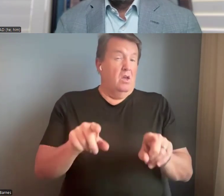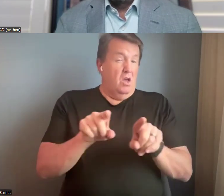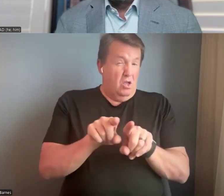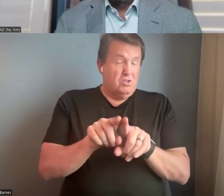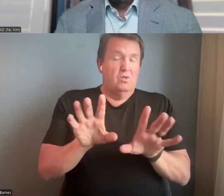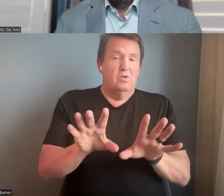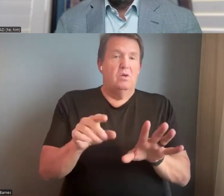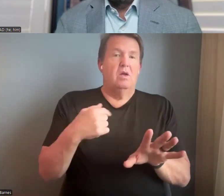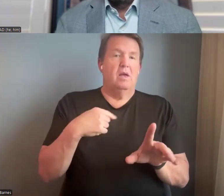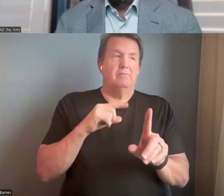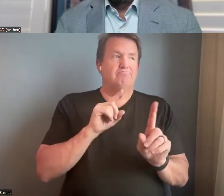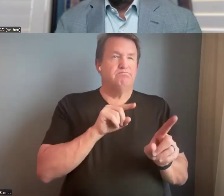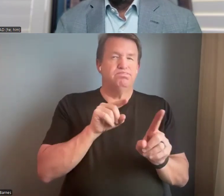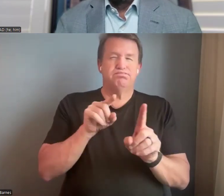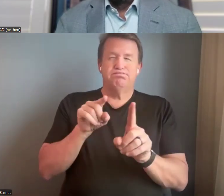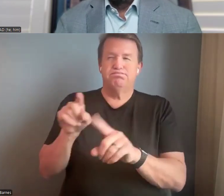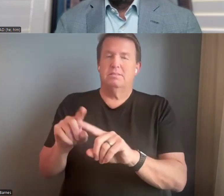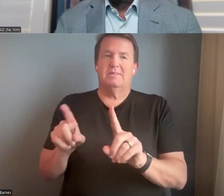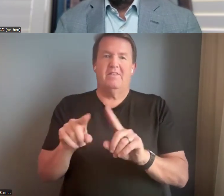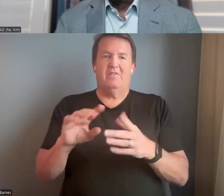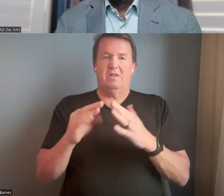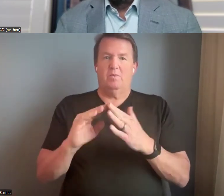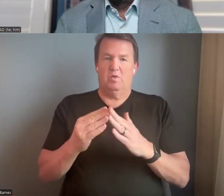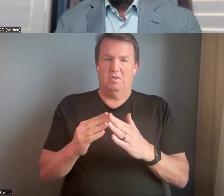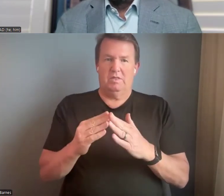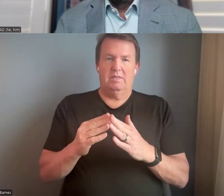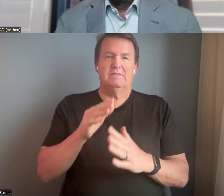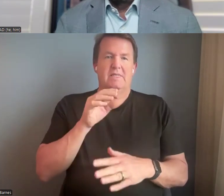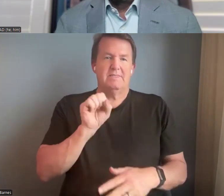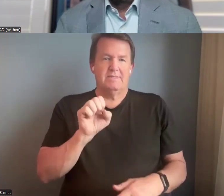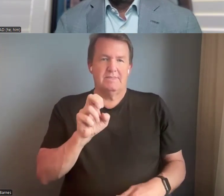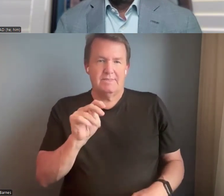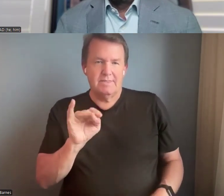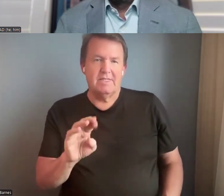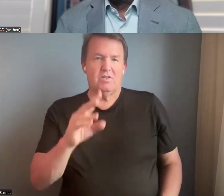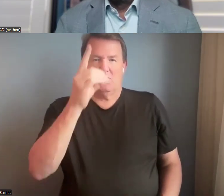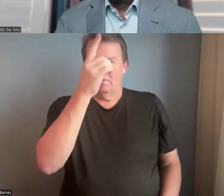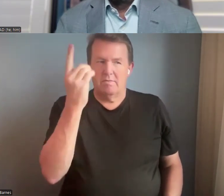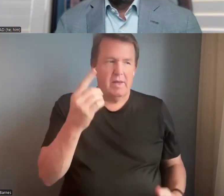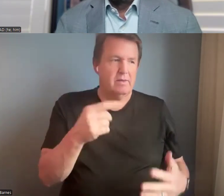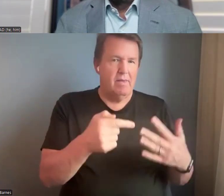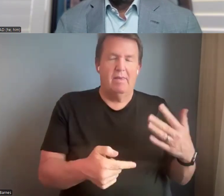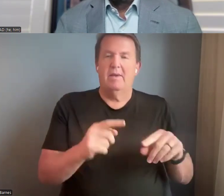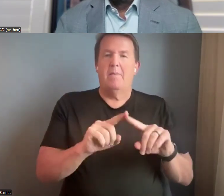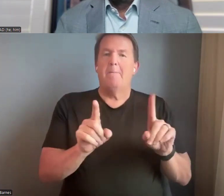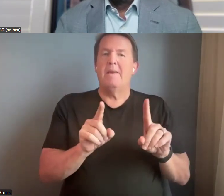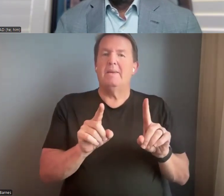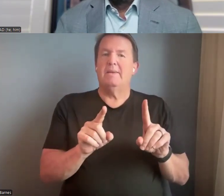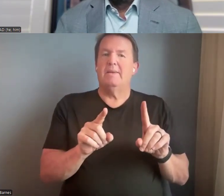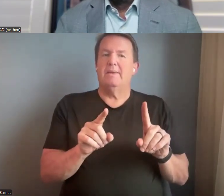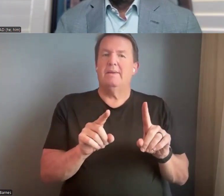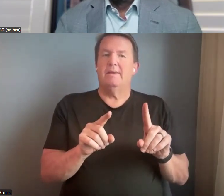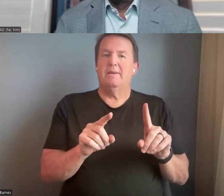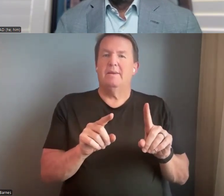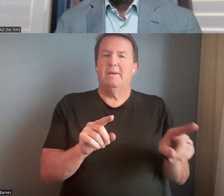of different senior communities, retirement communities, etc. And I know firsthand that lots of seniors in those communities are now back in